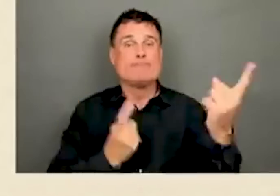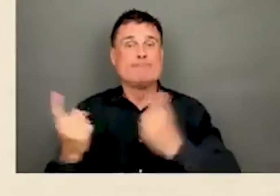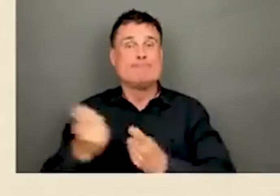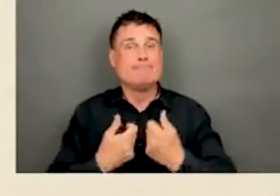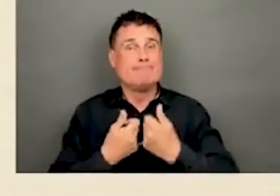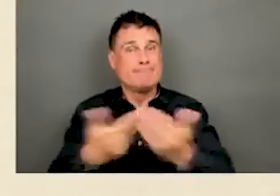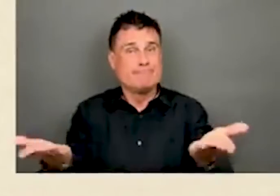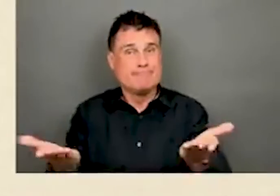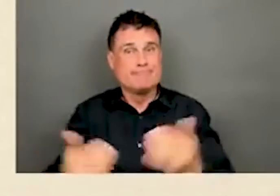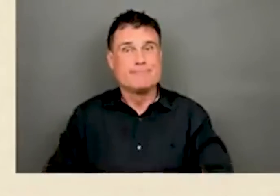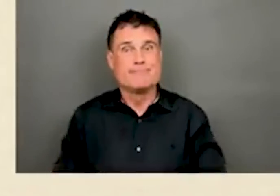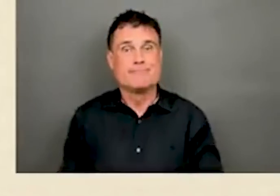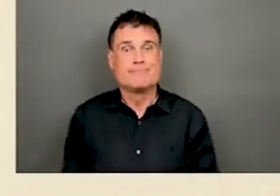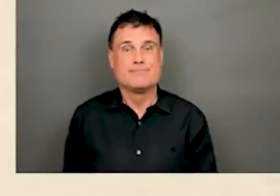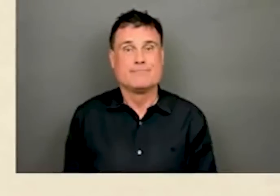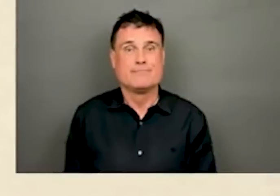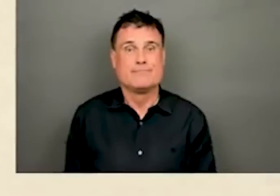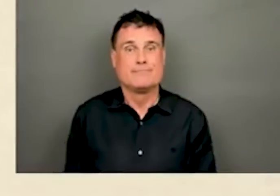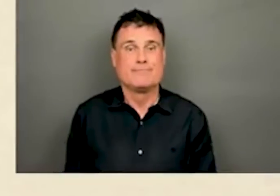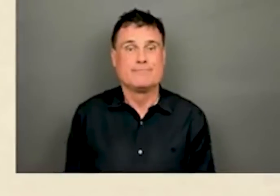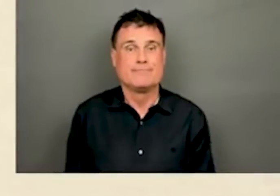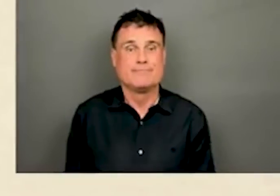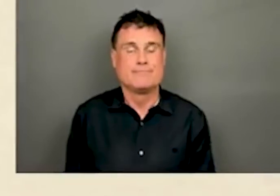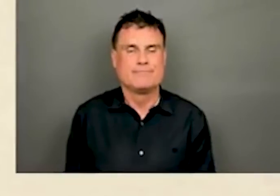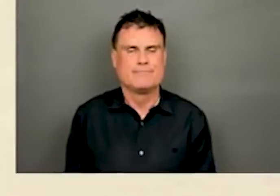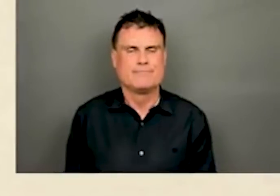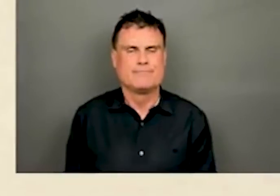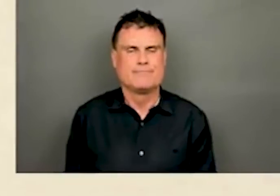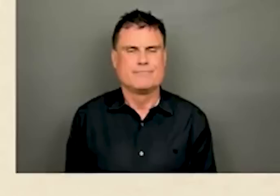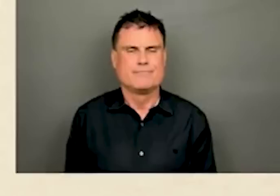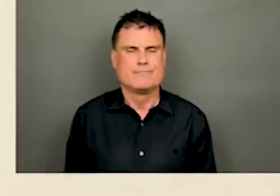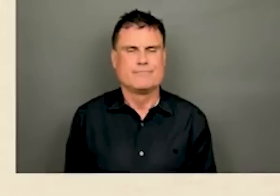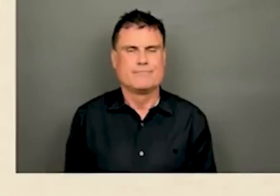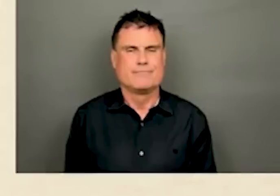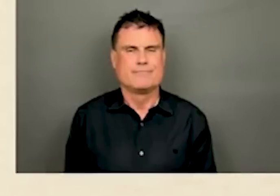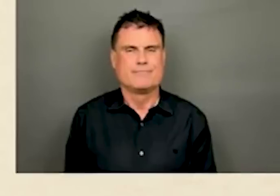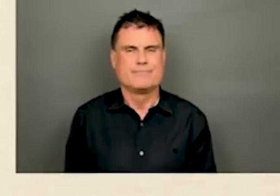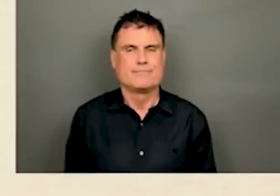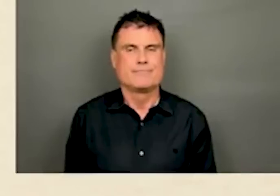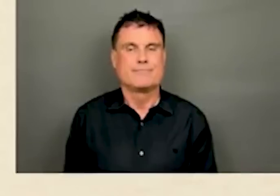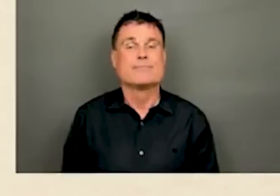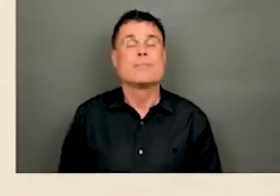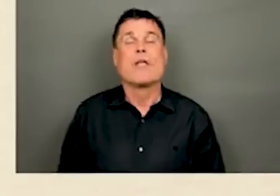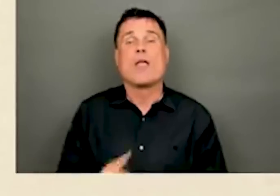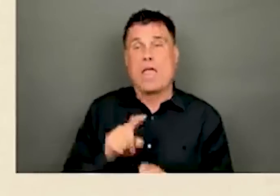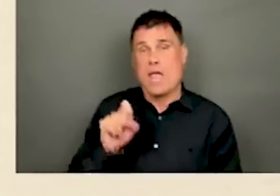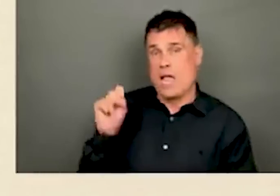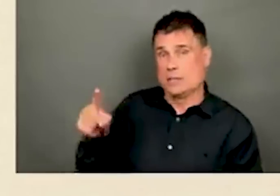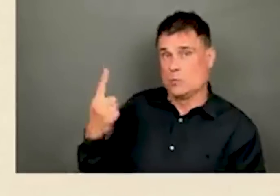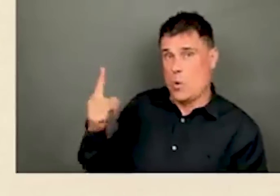please press *1 to enter the queue. You're limited to 1 question and 1 follow-up. We will start on the